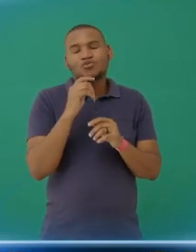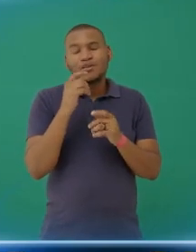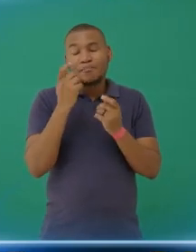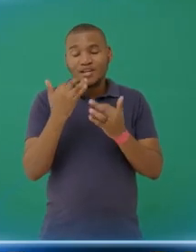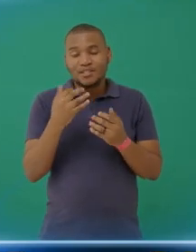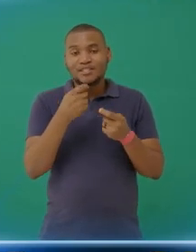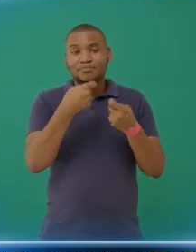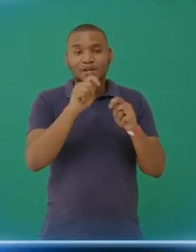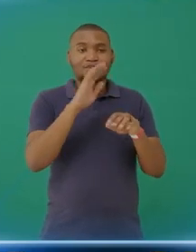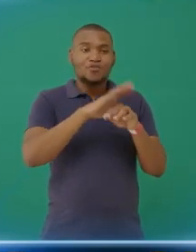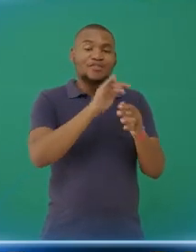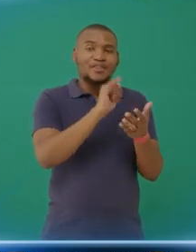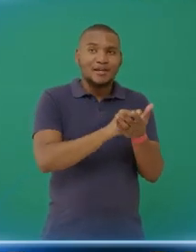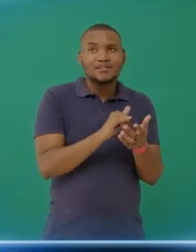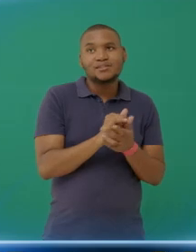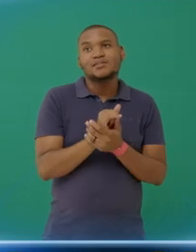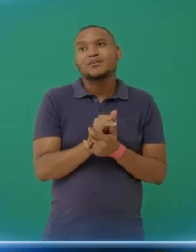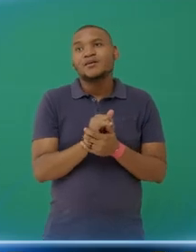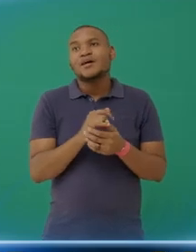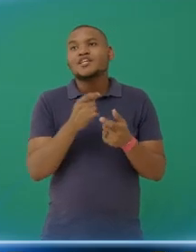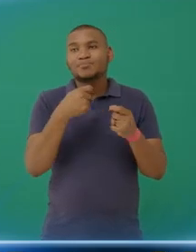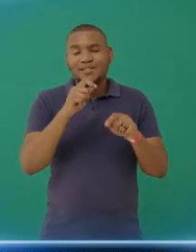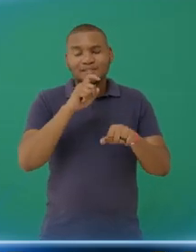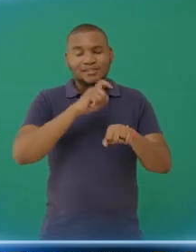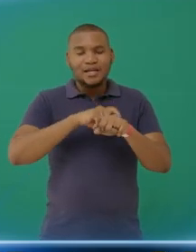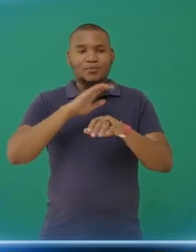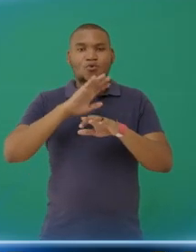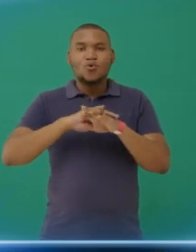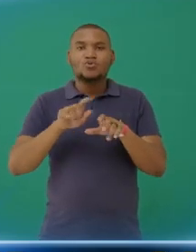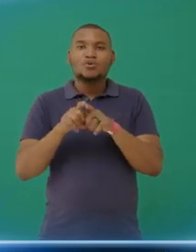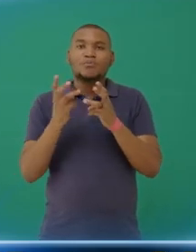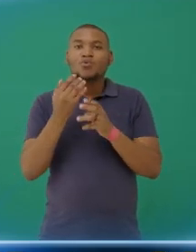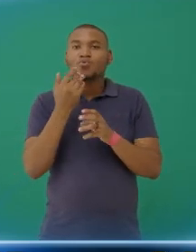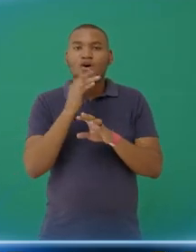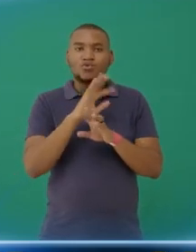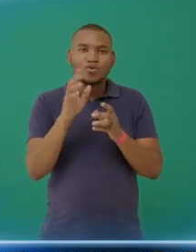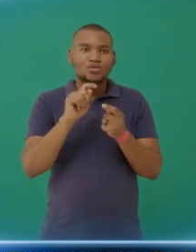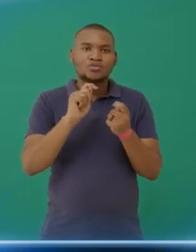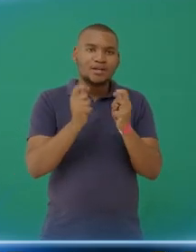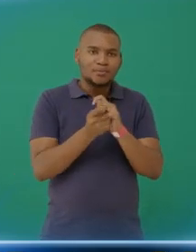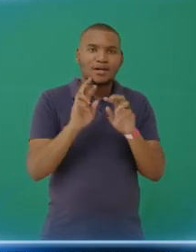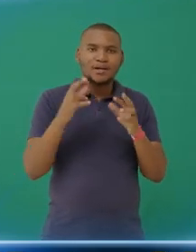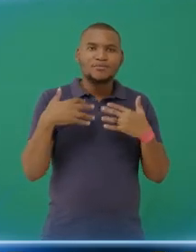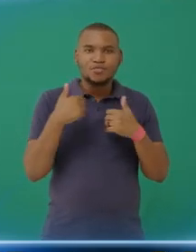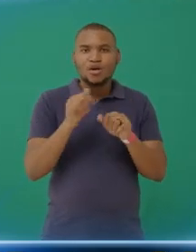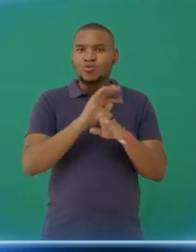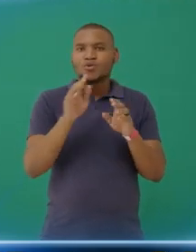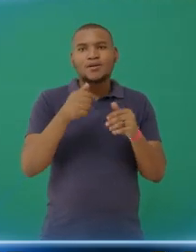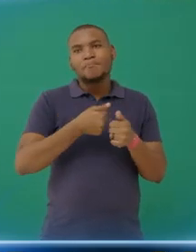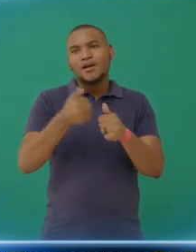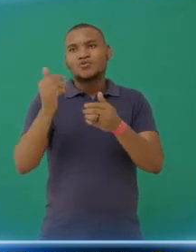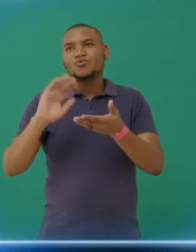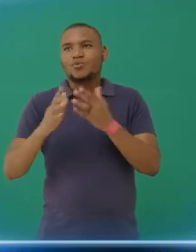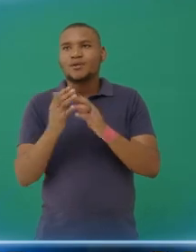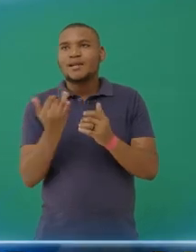should be spent, and spend time also ensuring that people who are not rehabilitated are not let loose again on the community like is happening